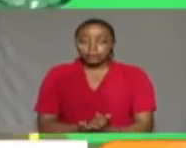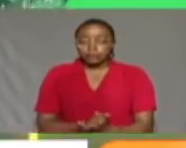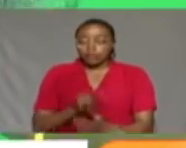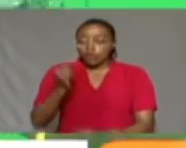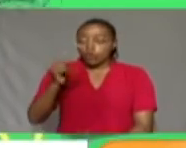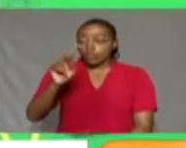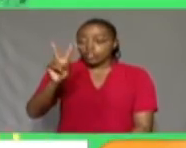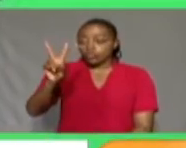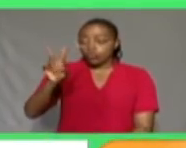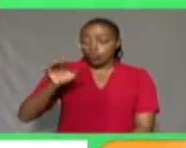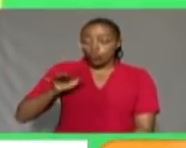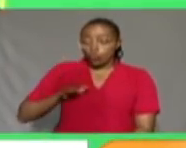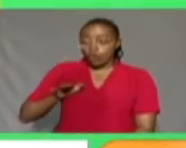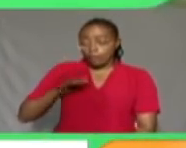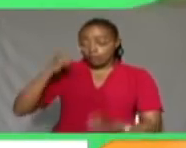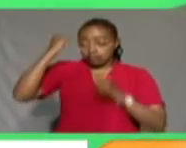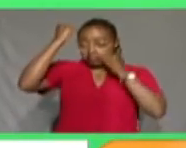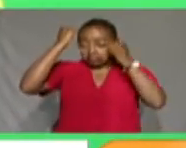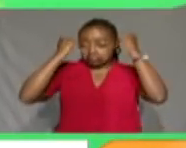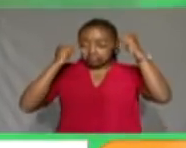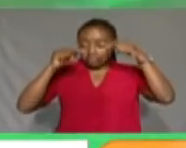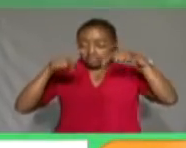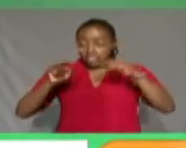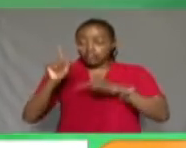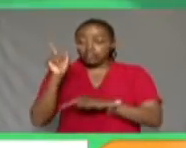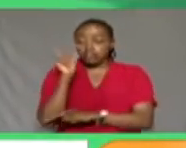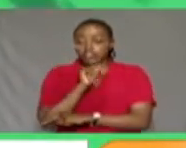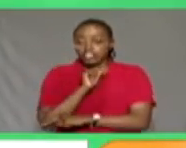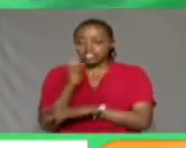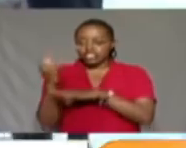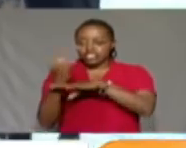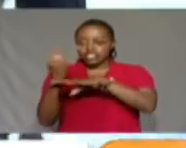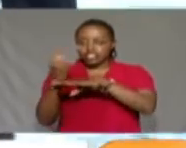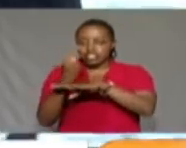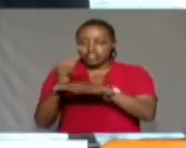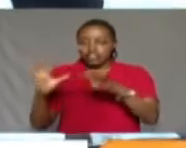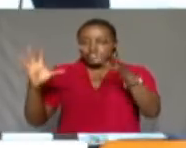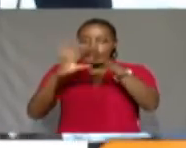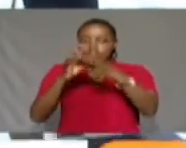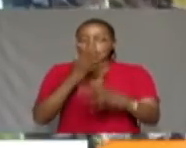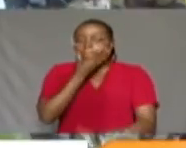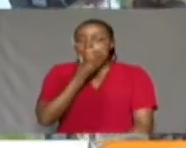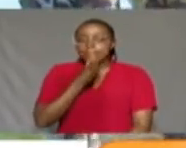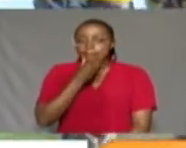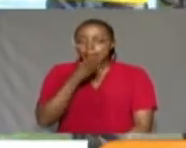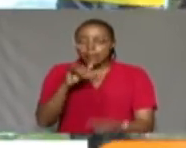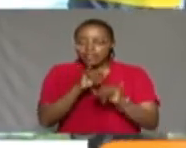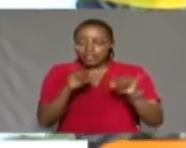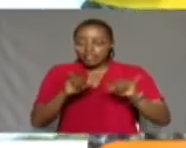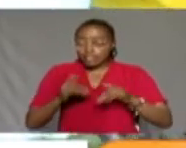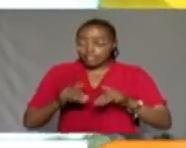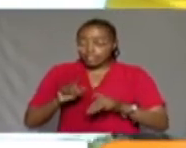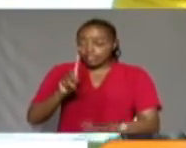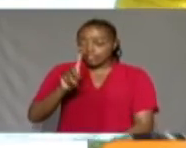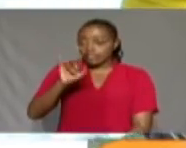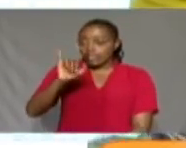only two female soldiers have managed to complete the course, joining their male colleagues in the clearance diving